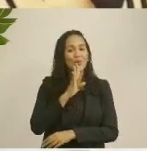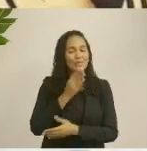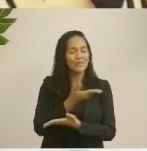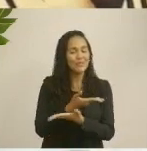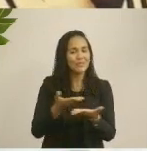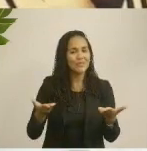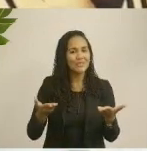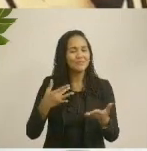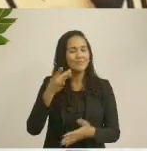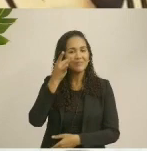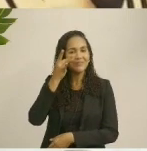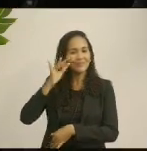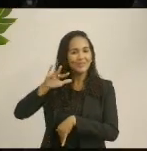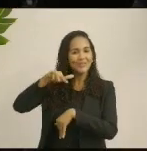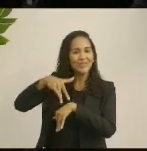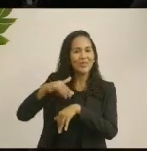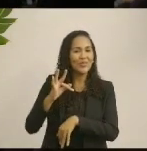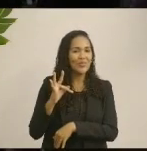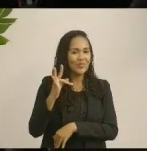best wishes.